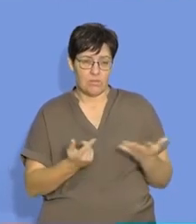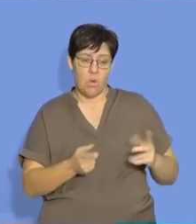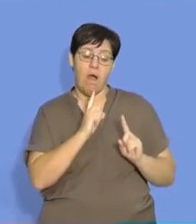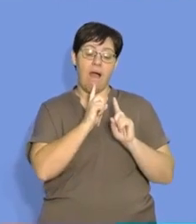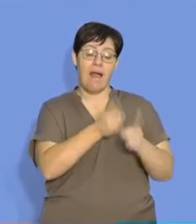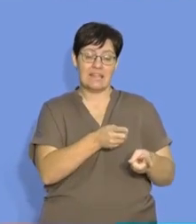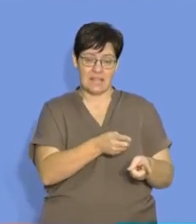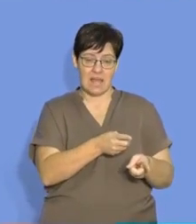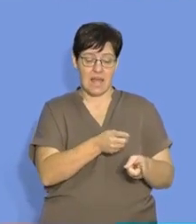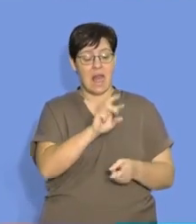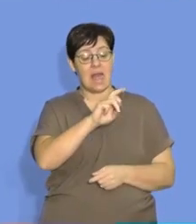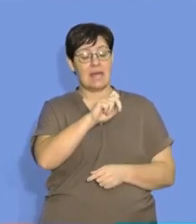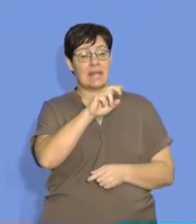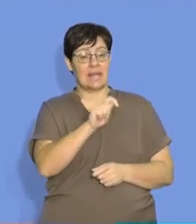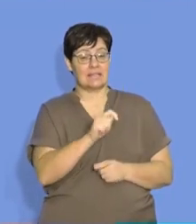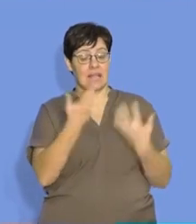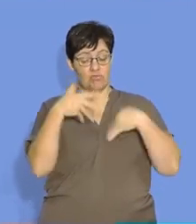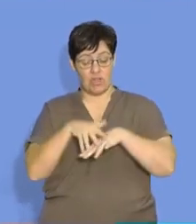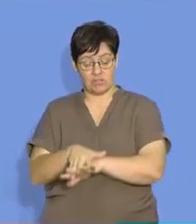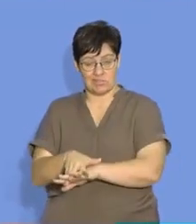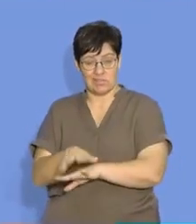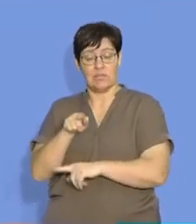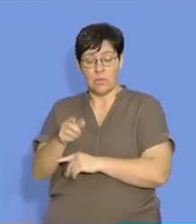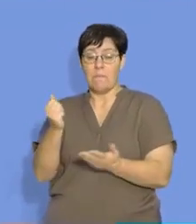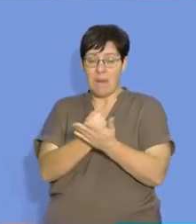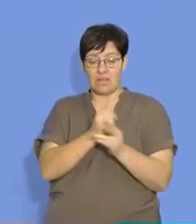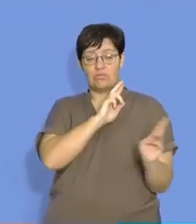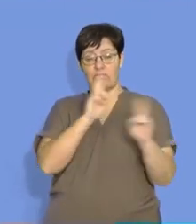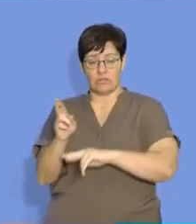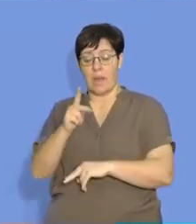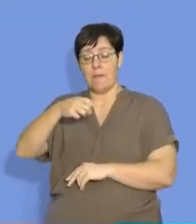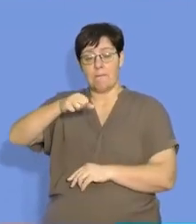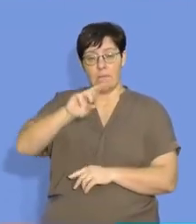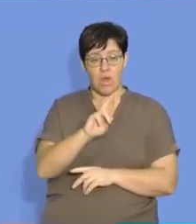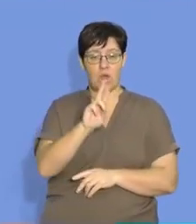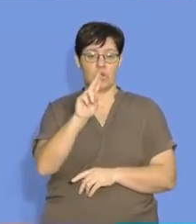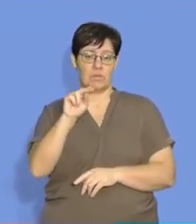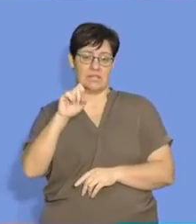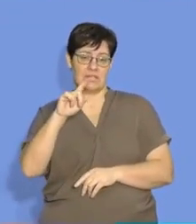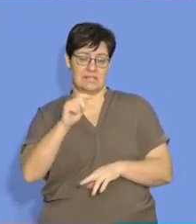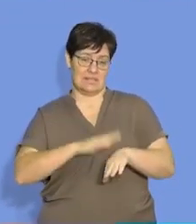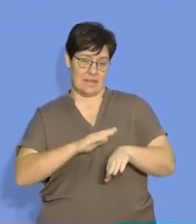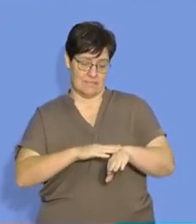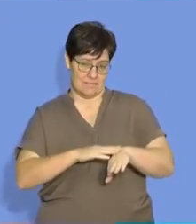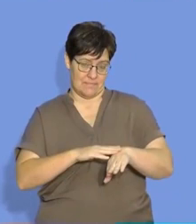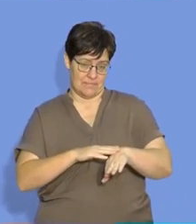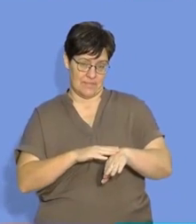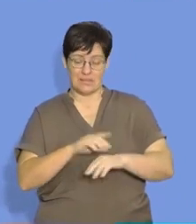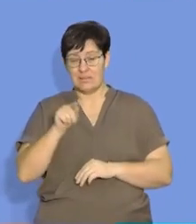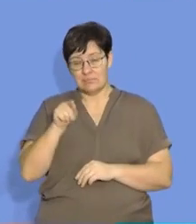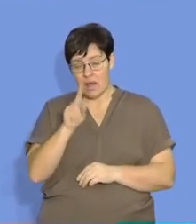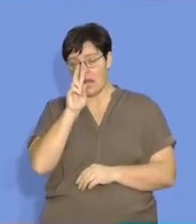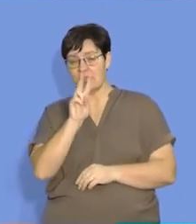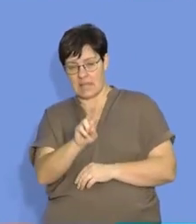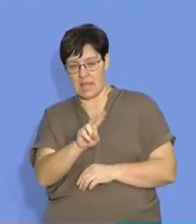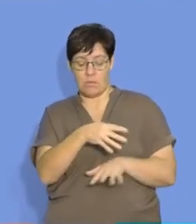answer anything on rates of reaction, you need to refer to per unit time. In that way, we will be able to